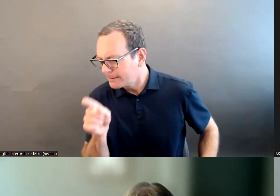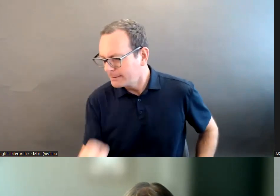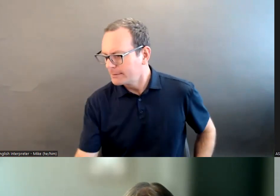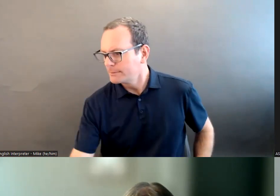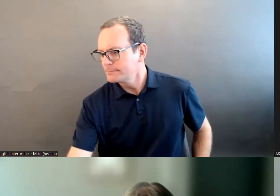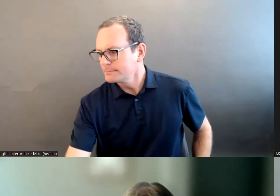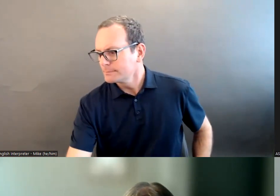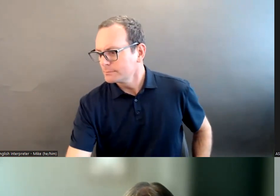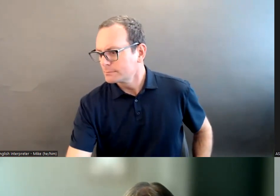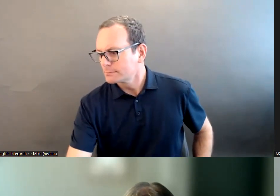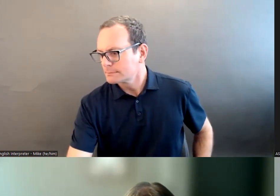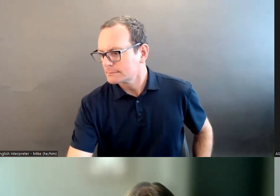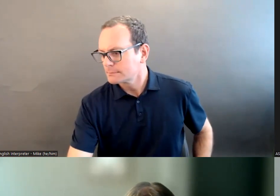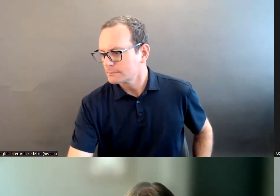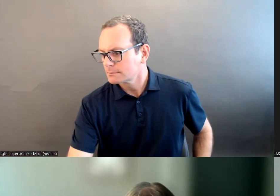So looking at,